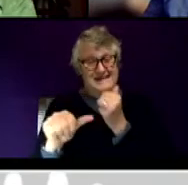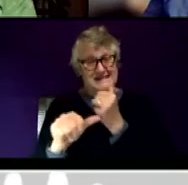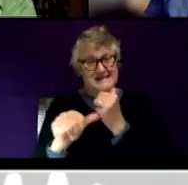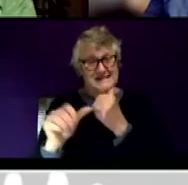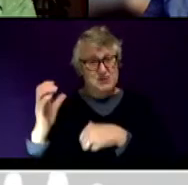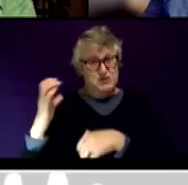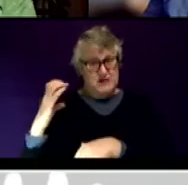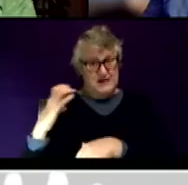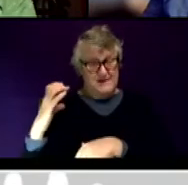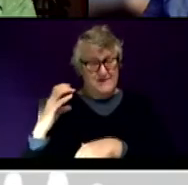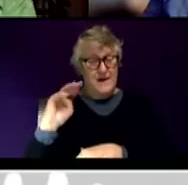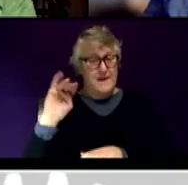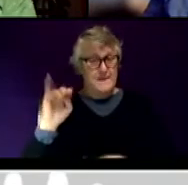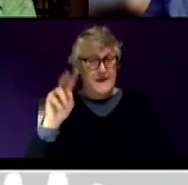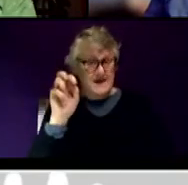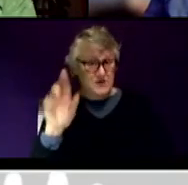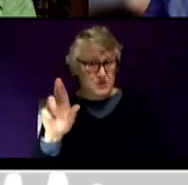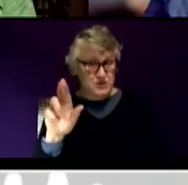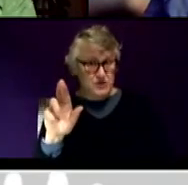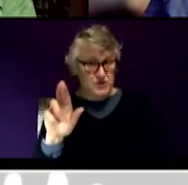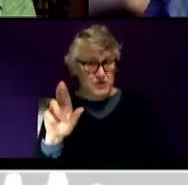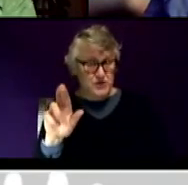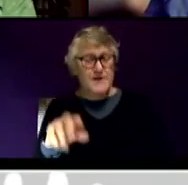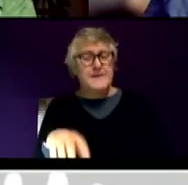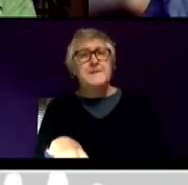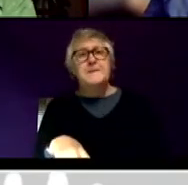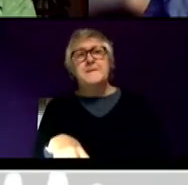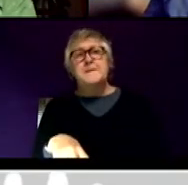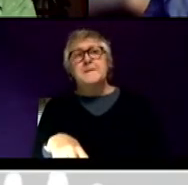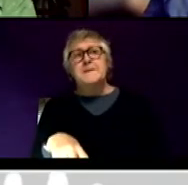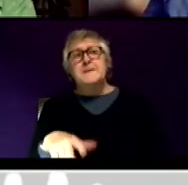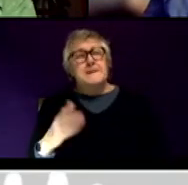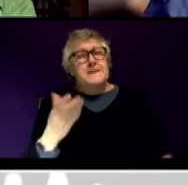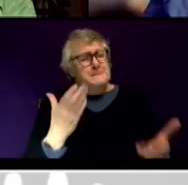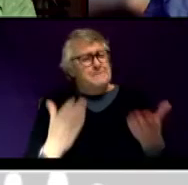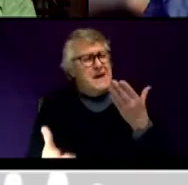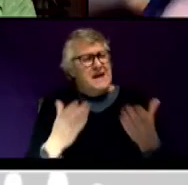the PCCEP having some type of